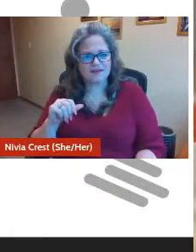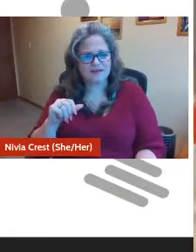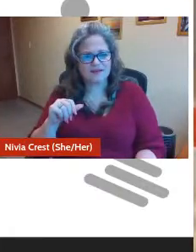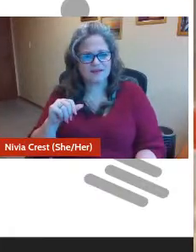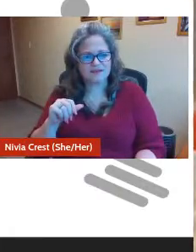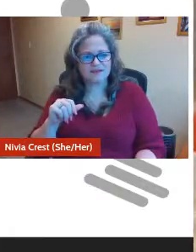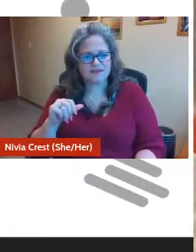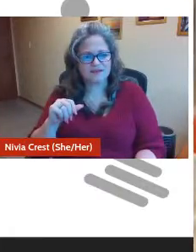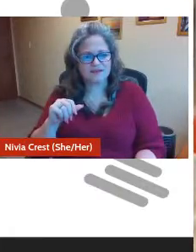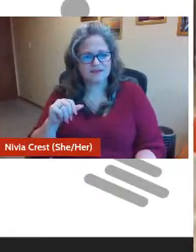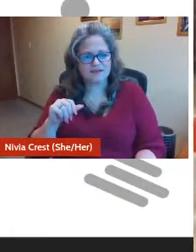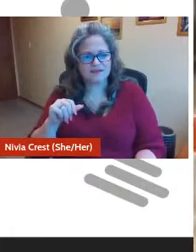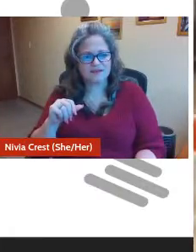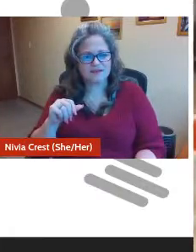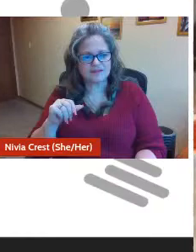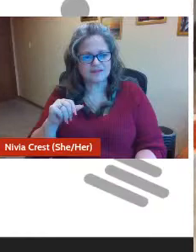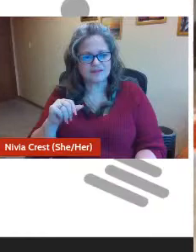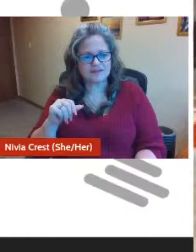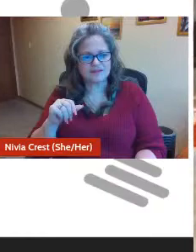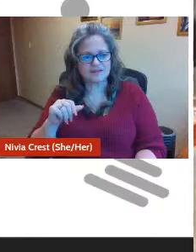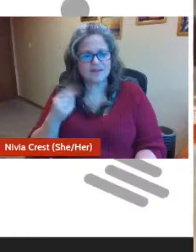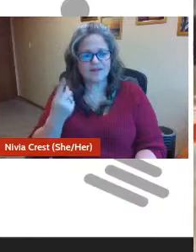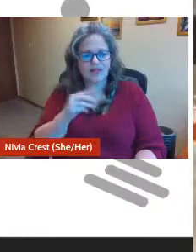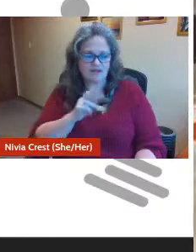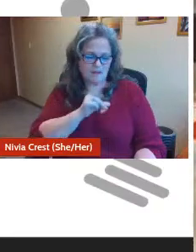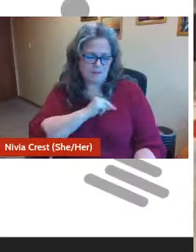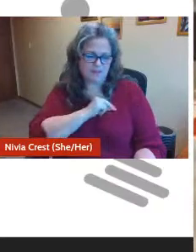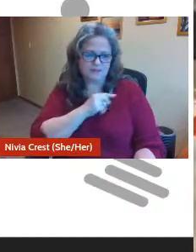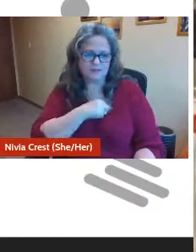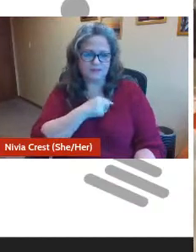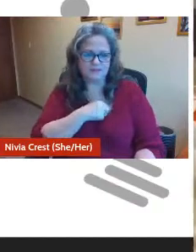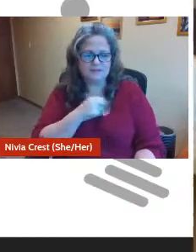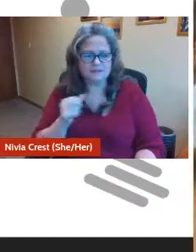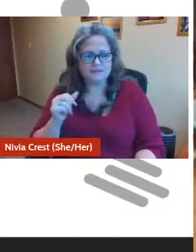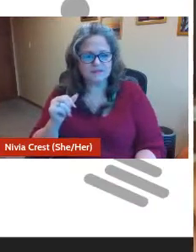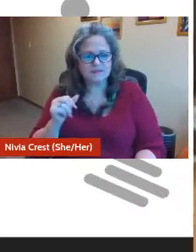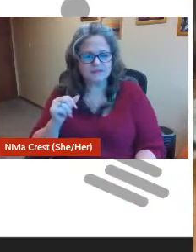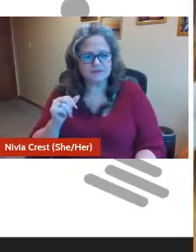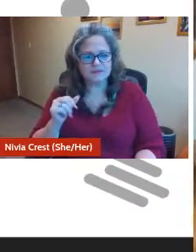here is the there is a button.